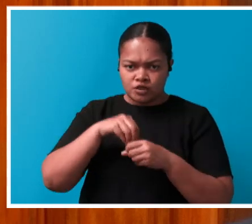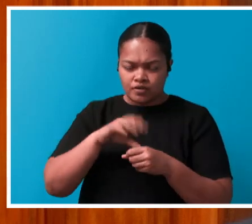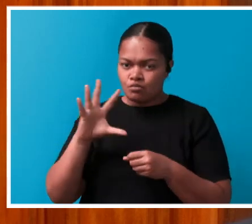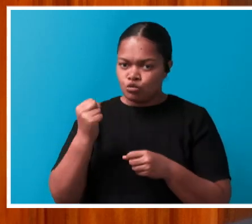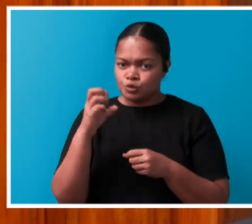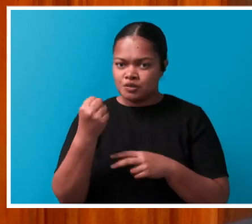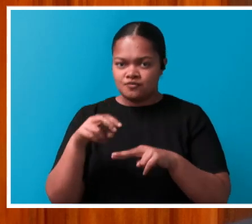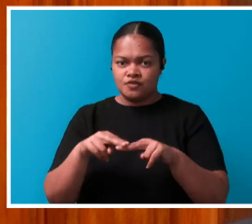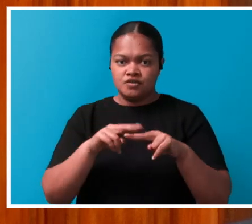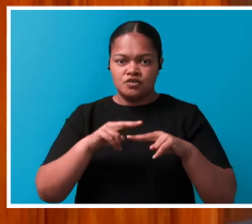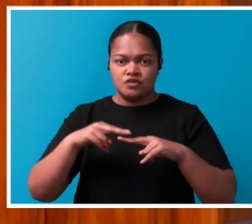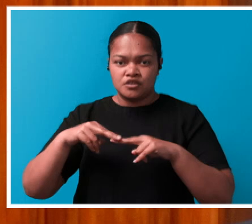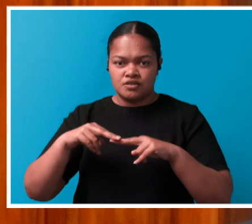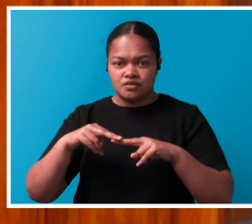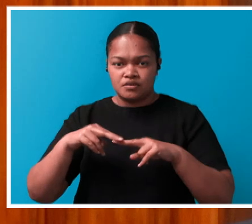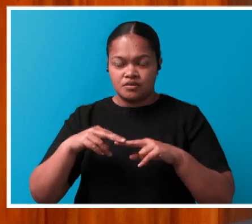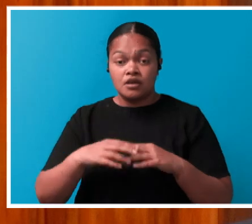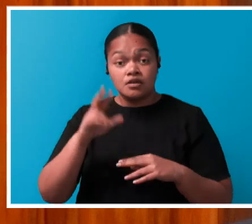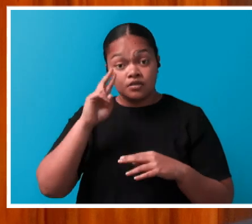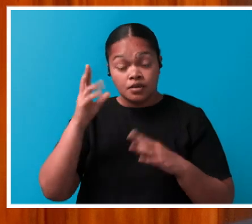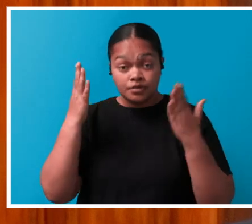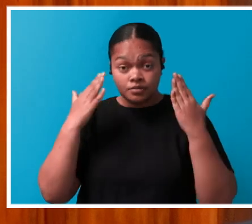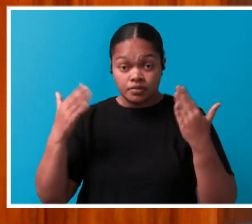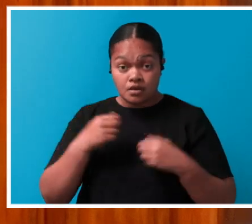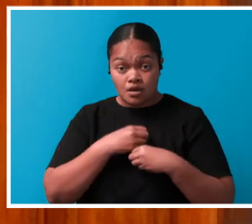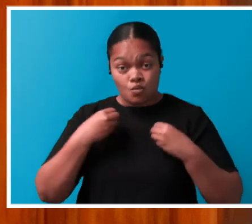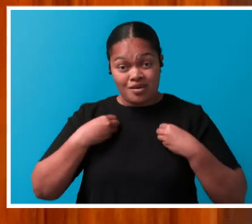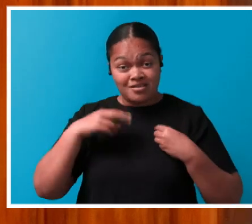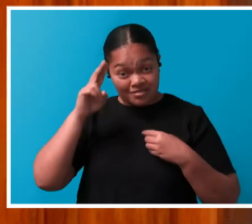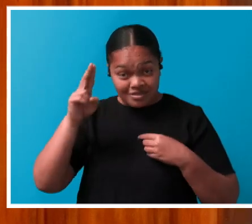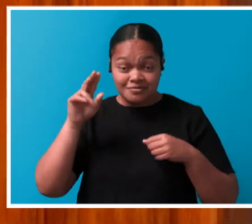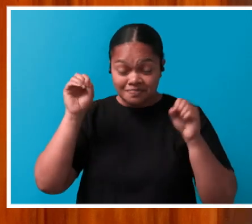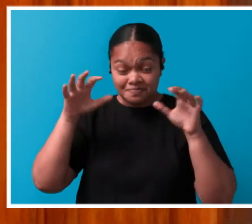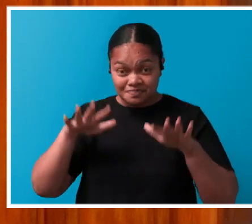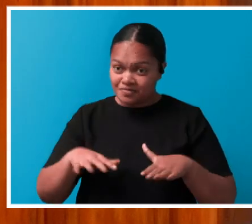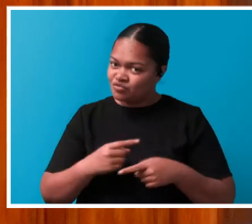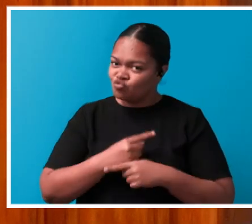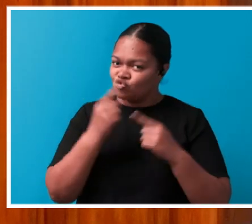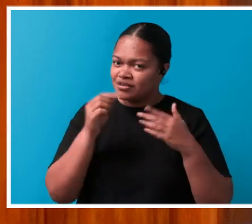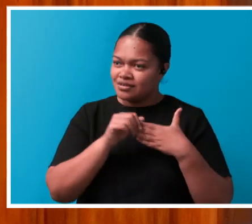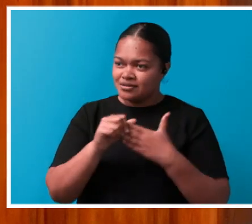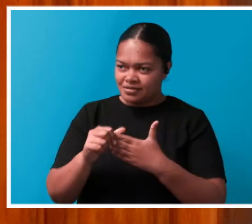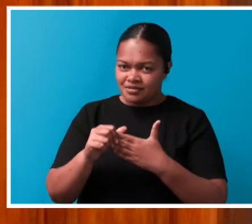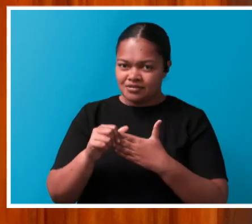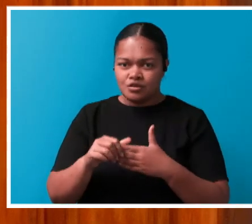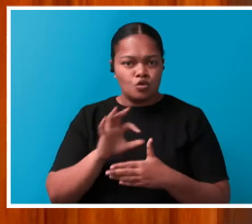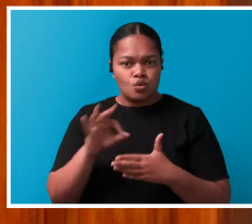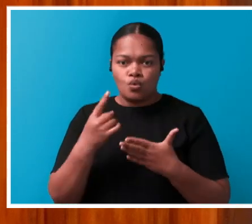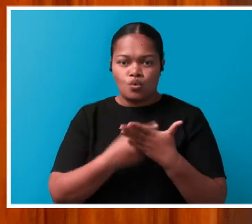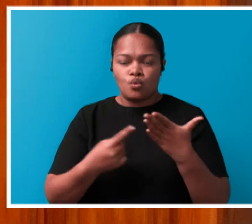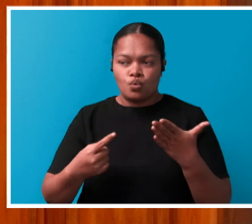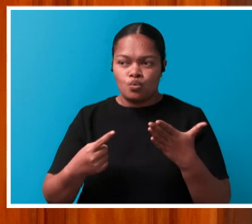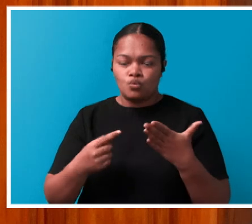Fiji. Mr. Speaker, sir, our nation is blessed to have a great leader at the helm. He's not only